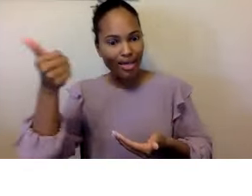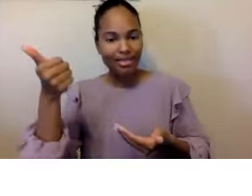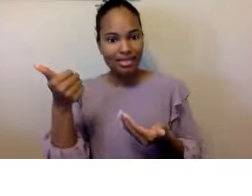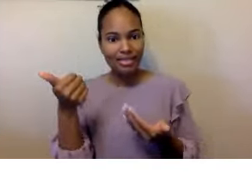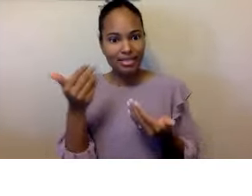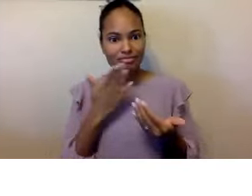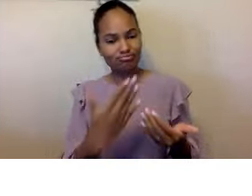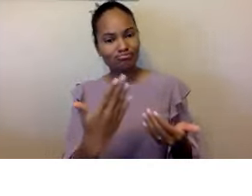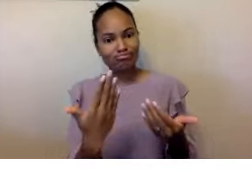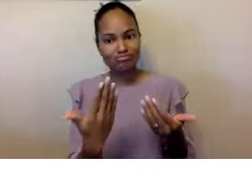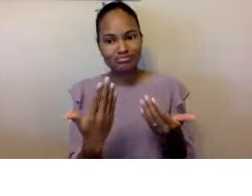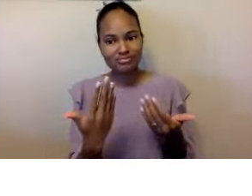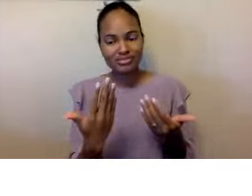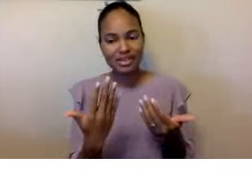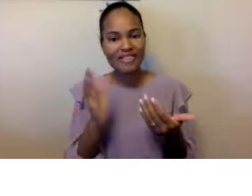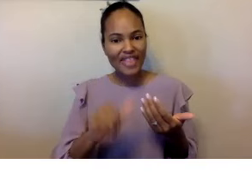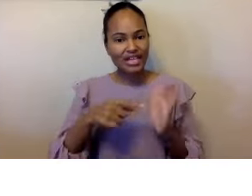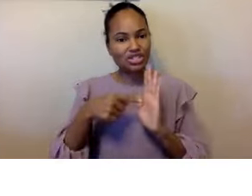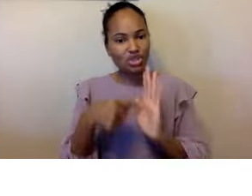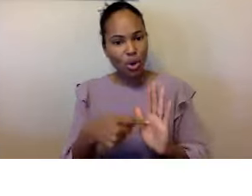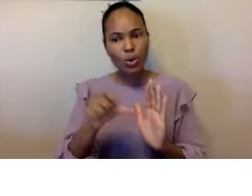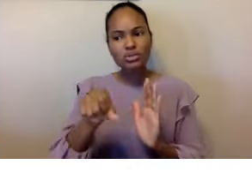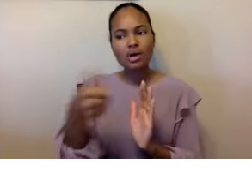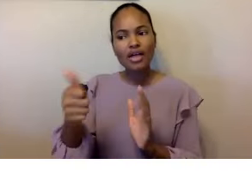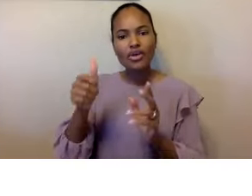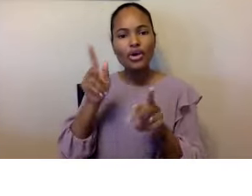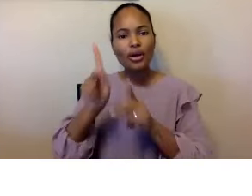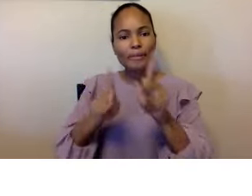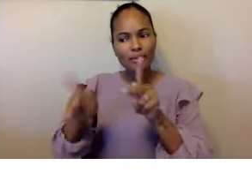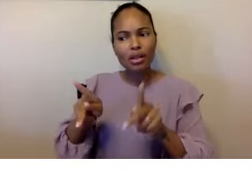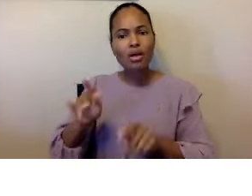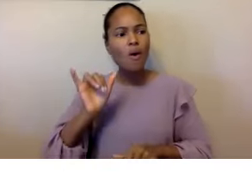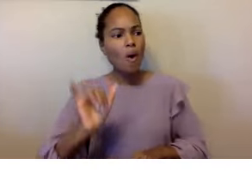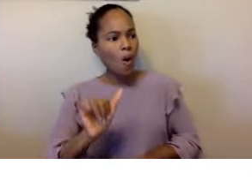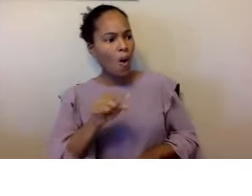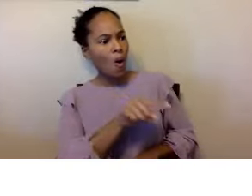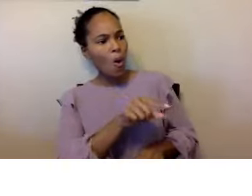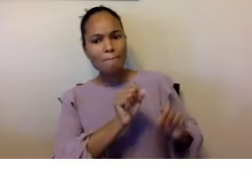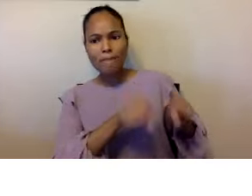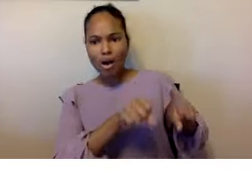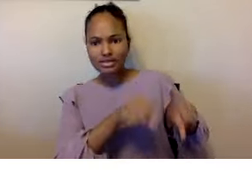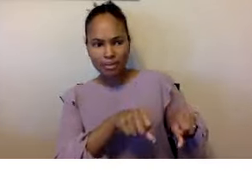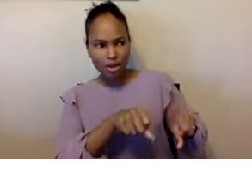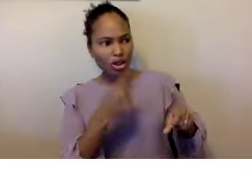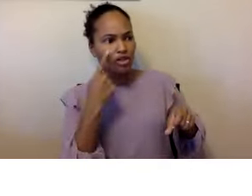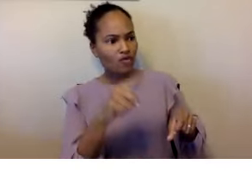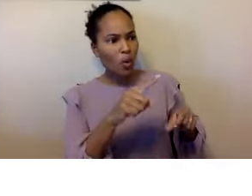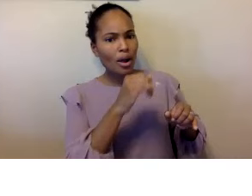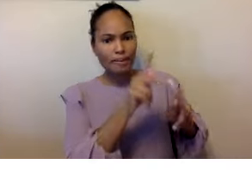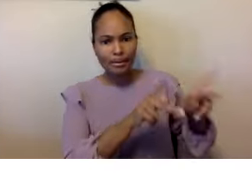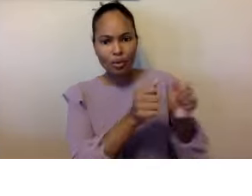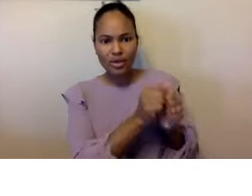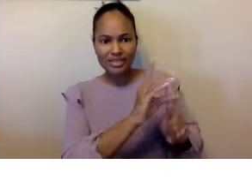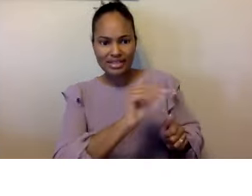showing that it is possible for individuals to live the life that they want to live,